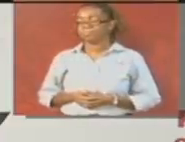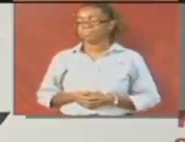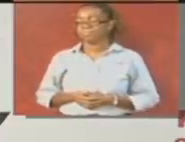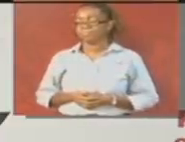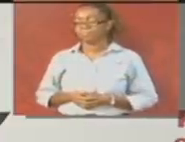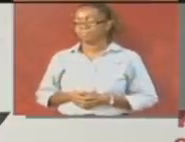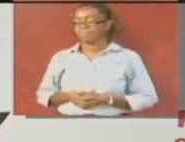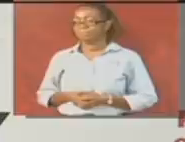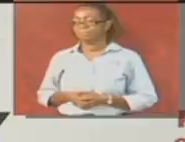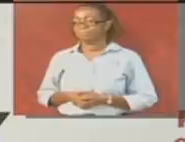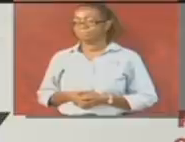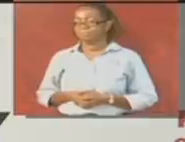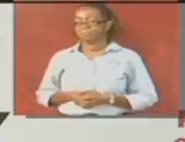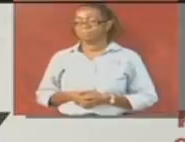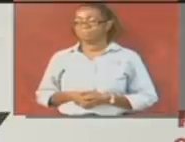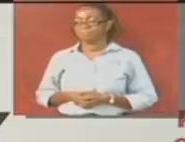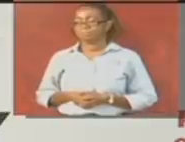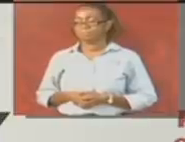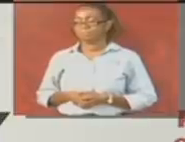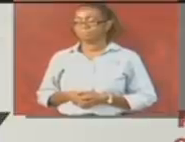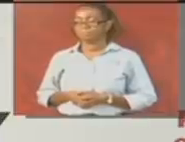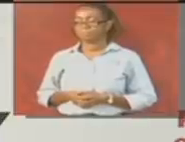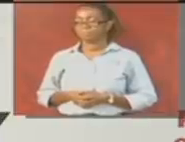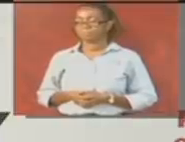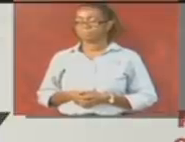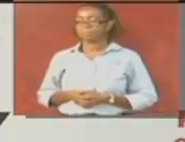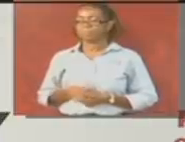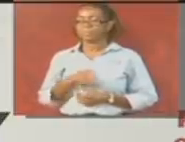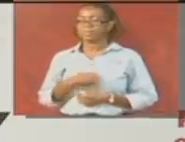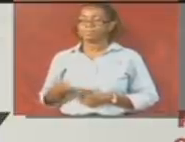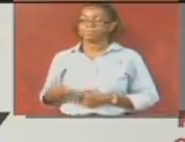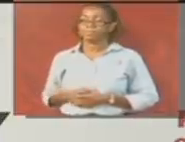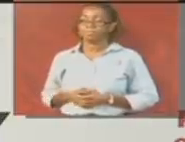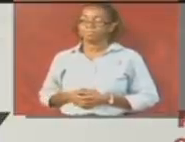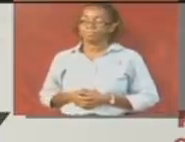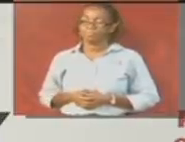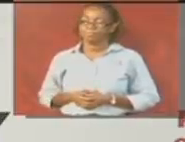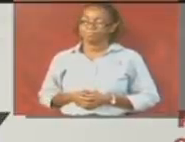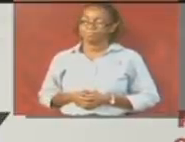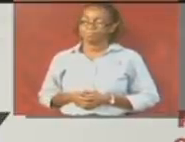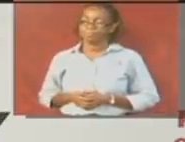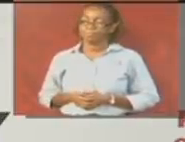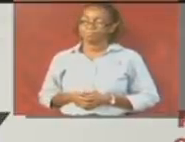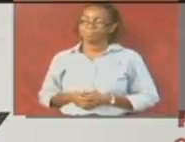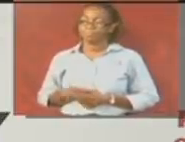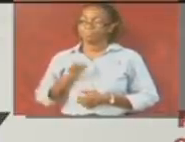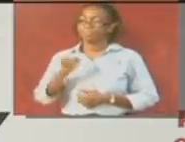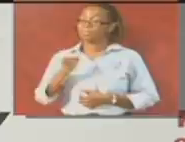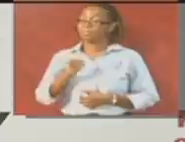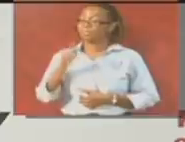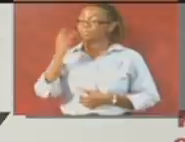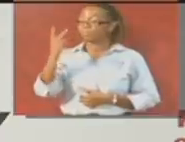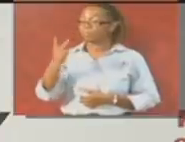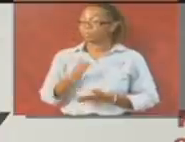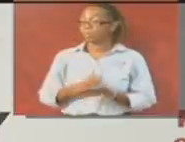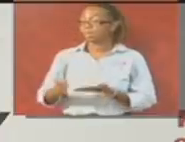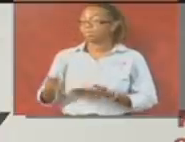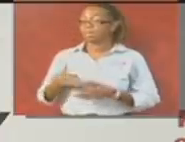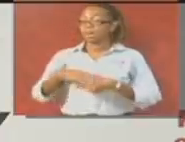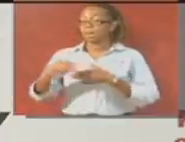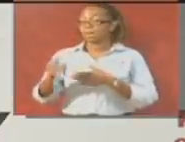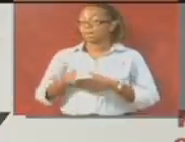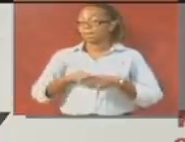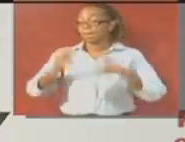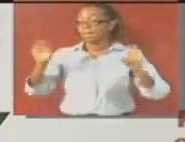out from the rest of the background data. And so too with the 2 weeks following the Easter period, that increase